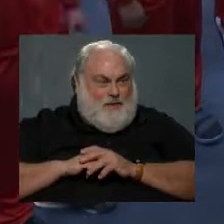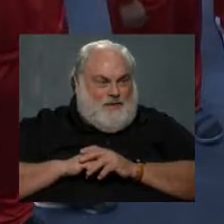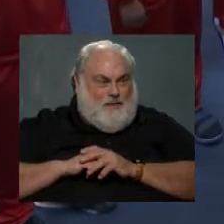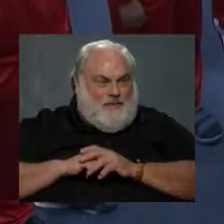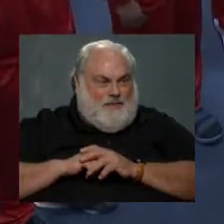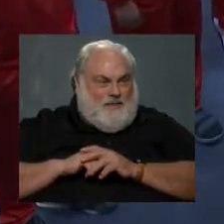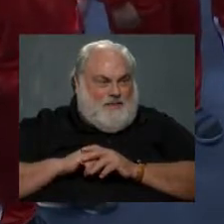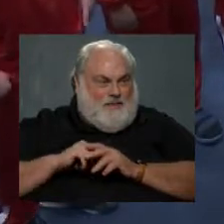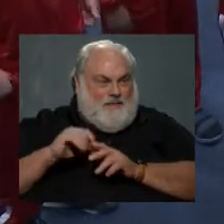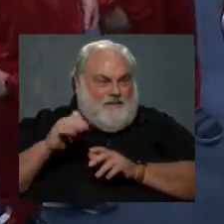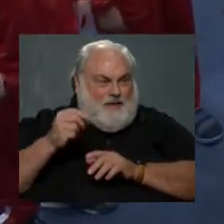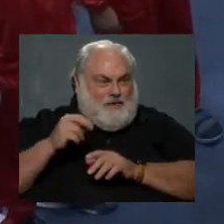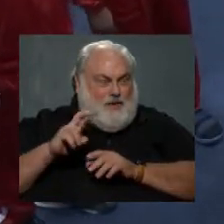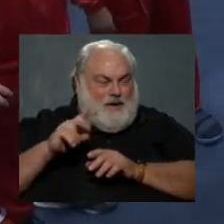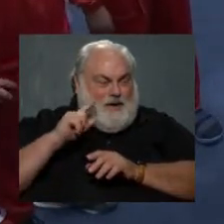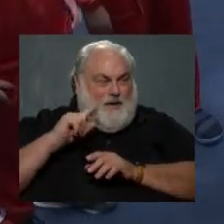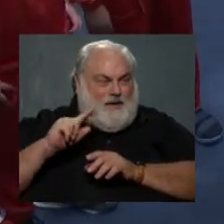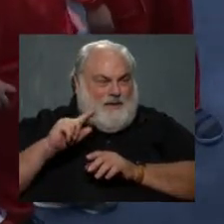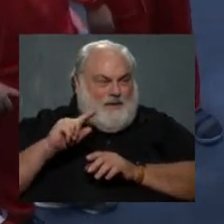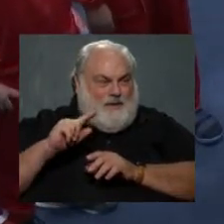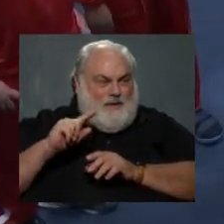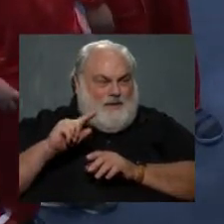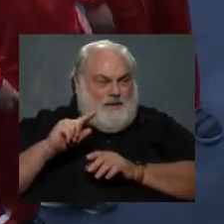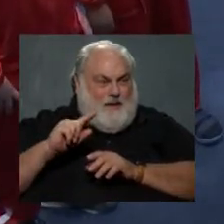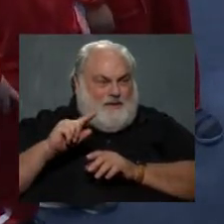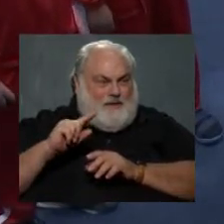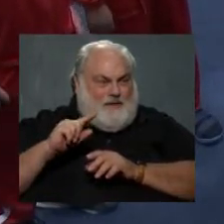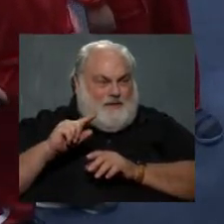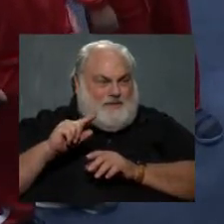My name is Fisher, and I'm in fourth grade.